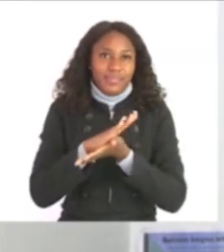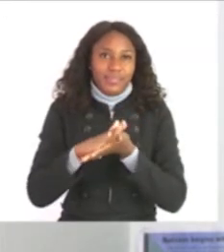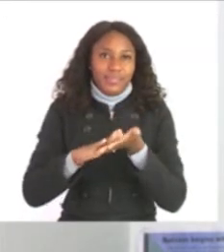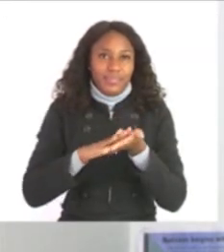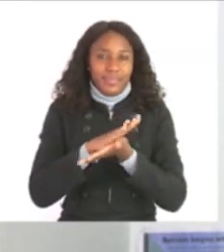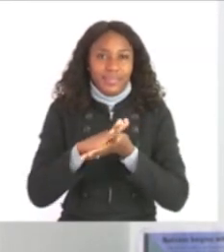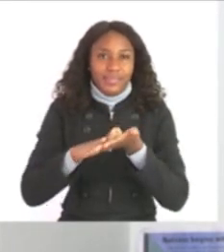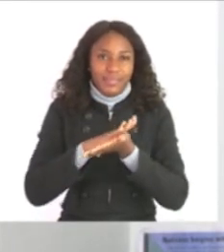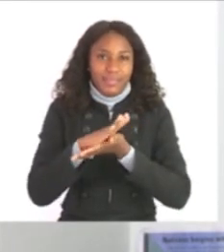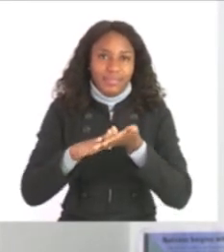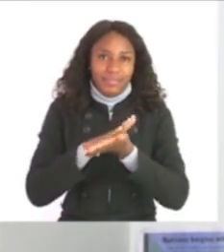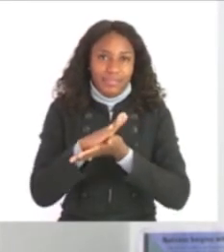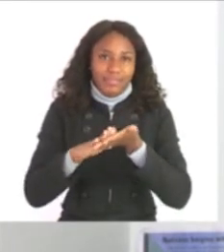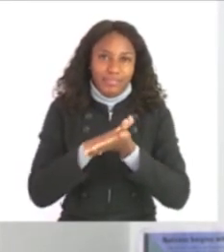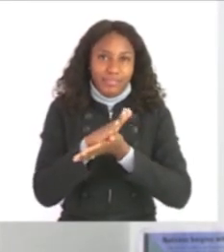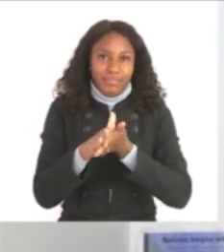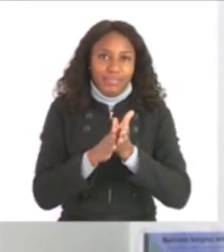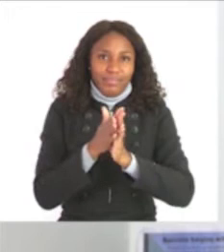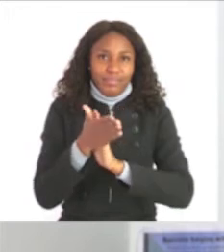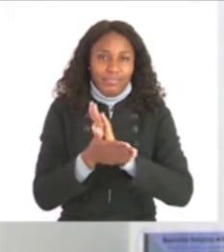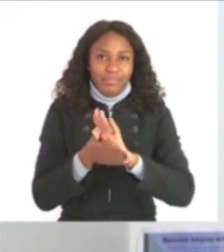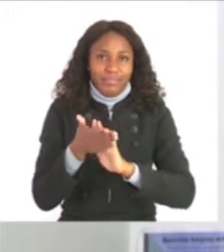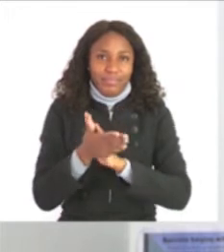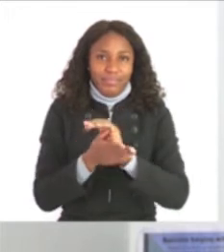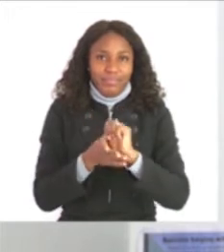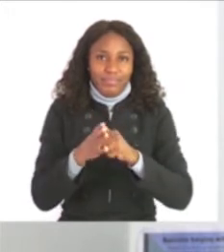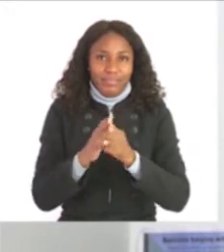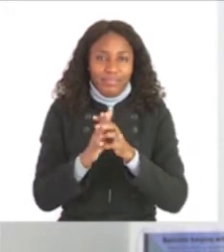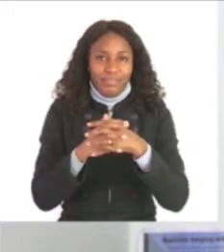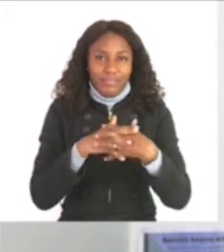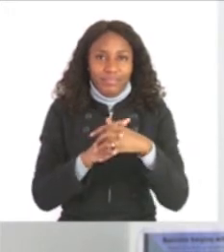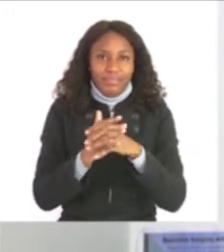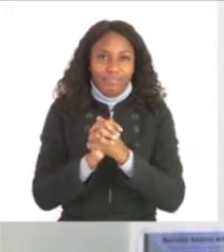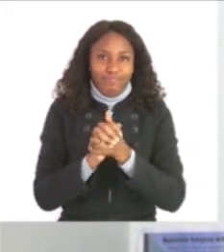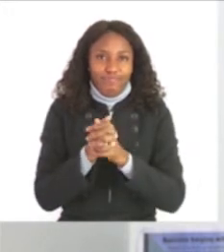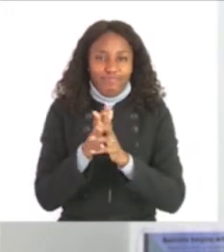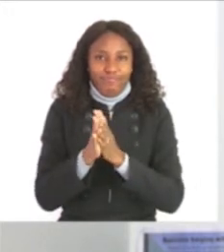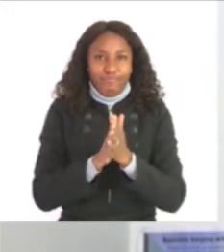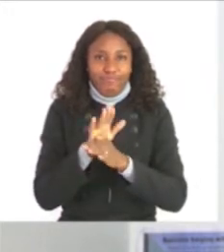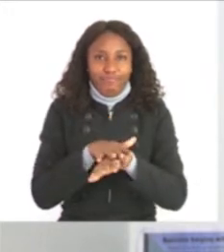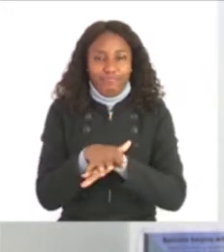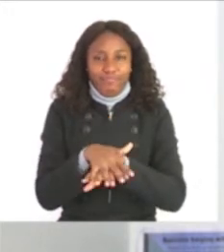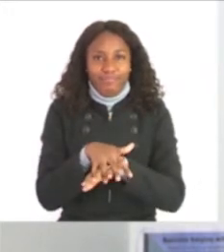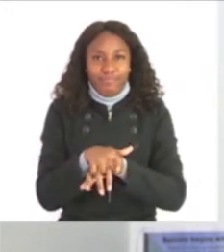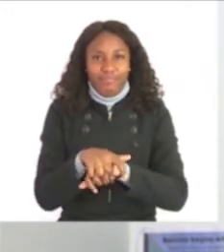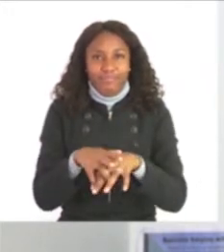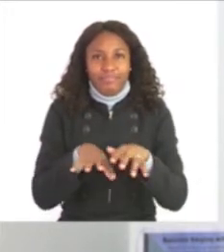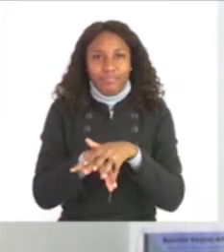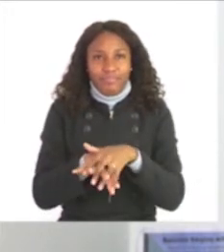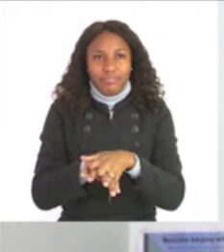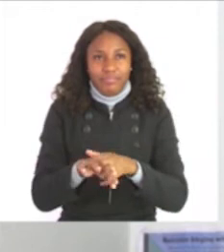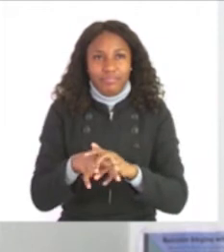that we rub the sanitizer on our hands, on our palm, between our fingers, behind our palm, on